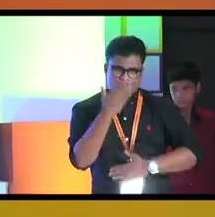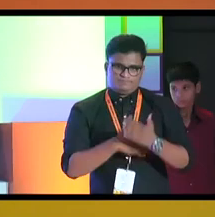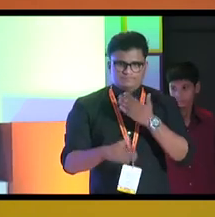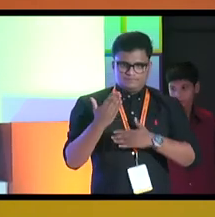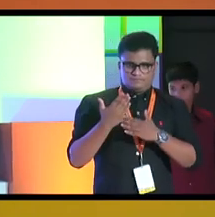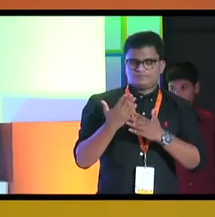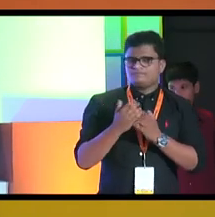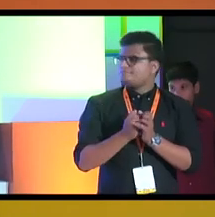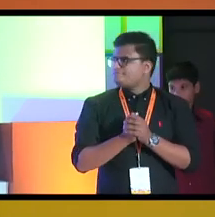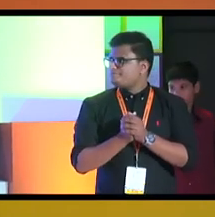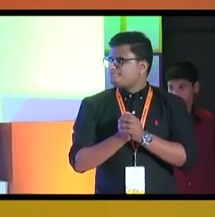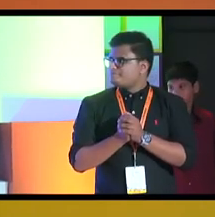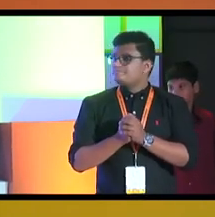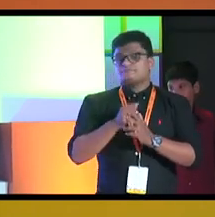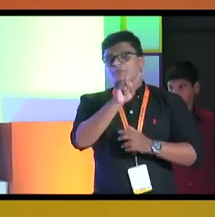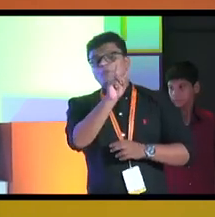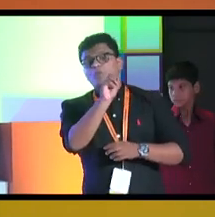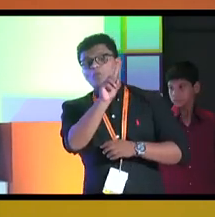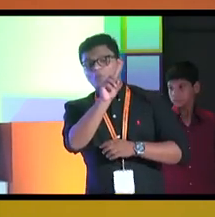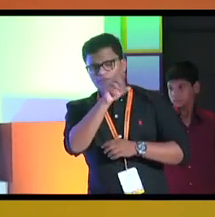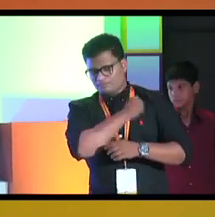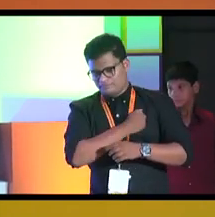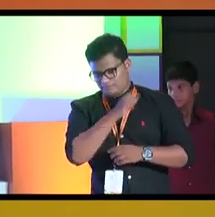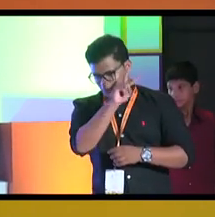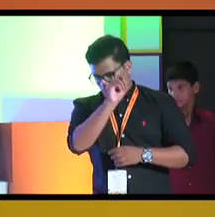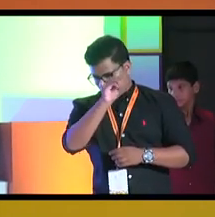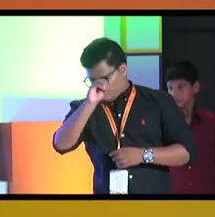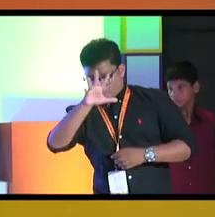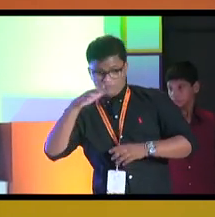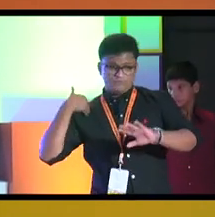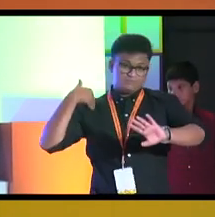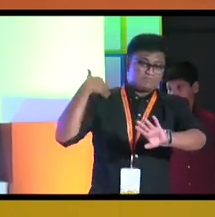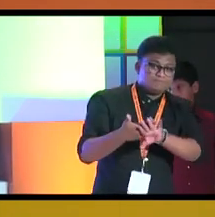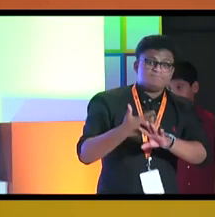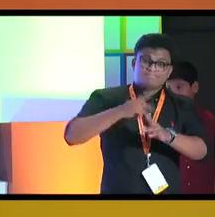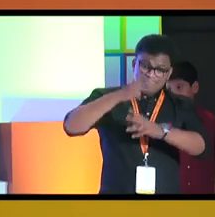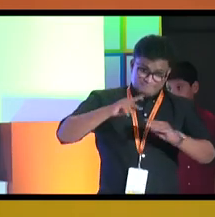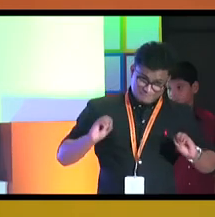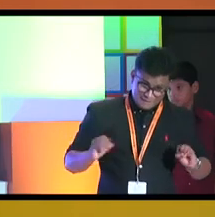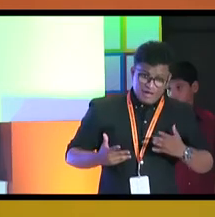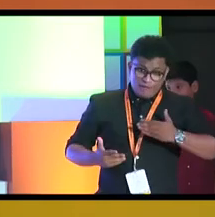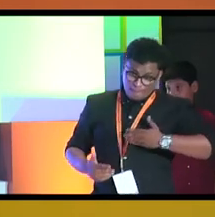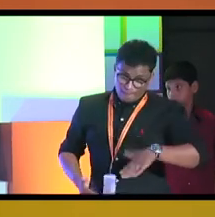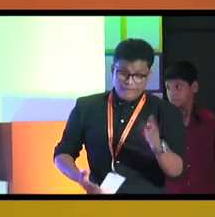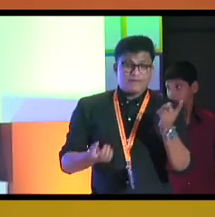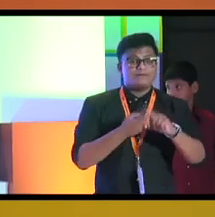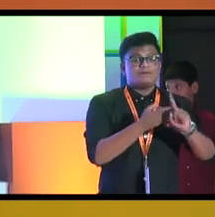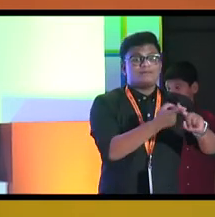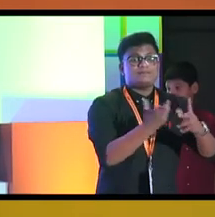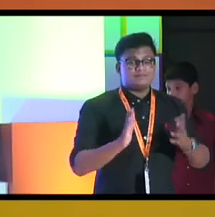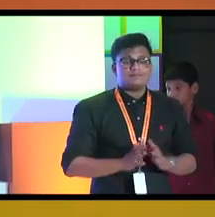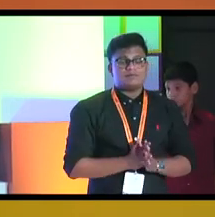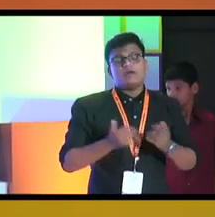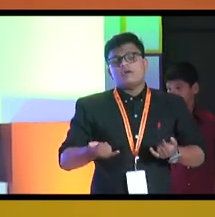Sarv Shiksha Abhiyan. Since 2005 in our country, this program has been launched. Our